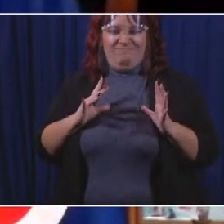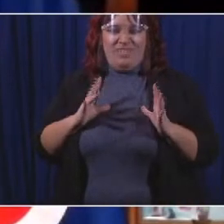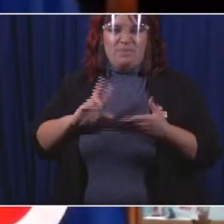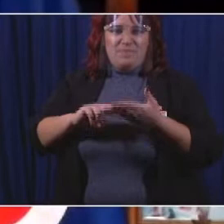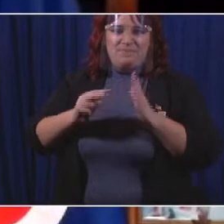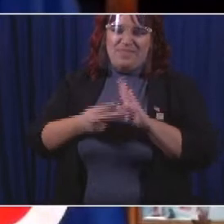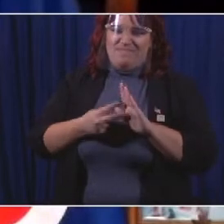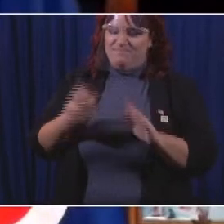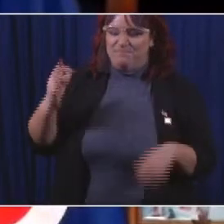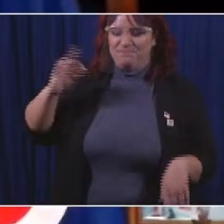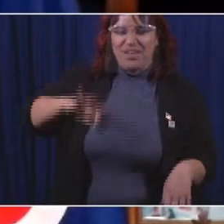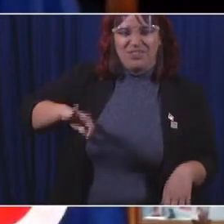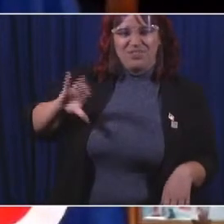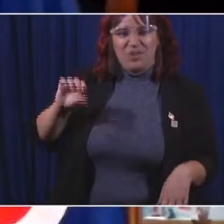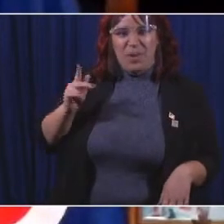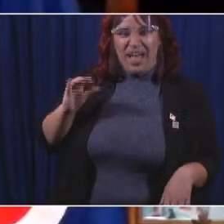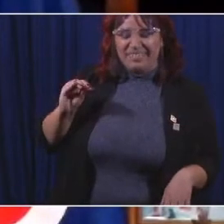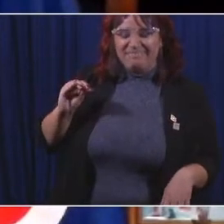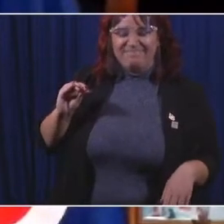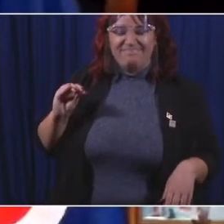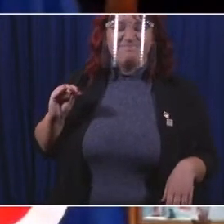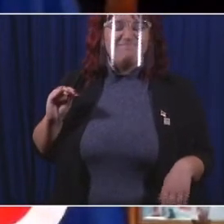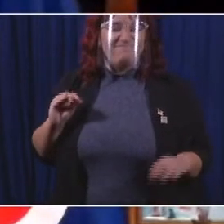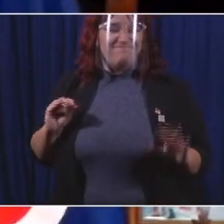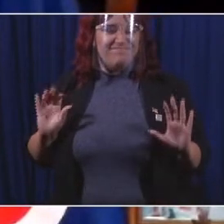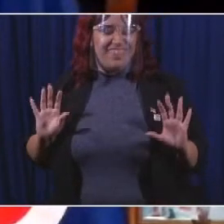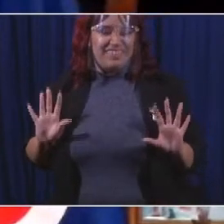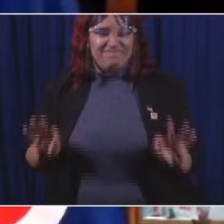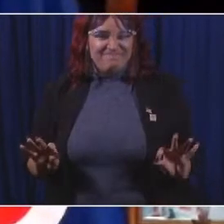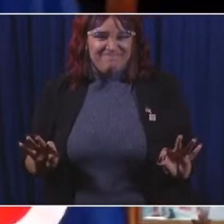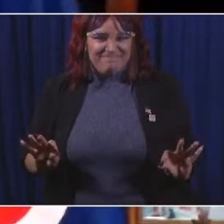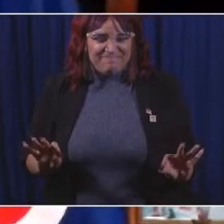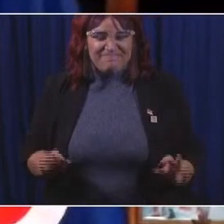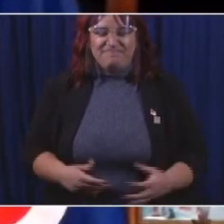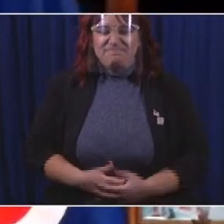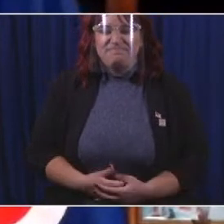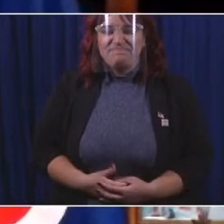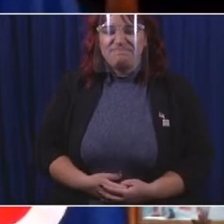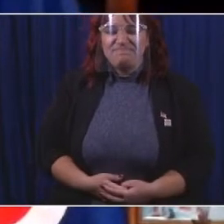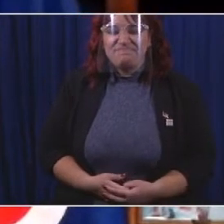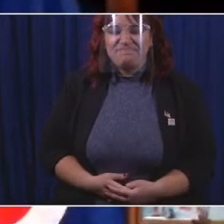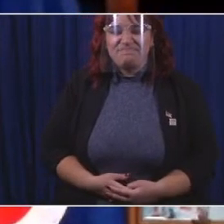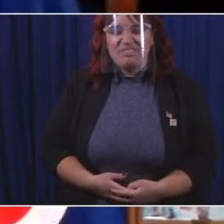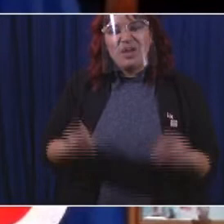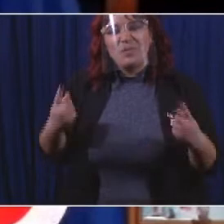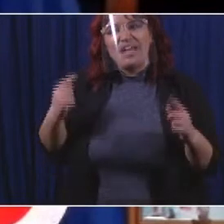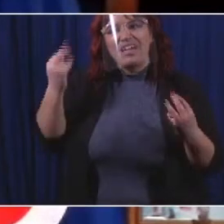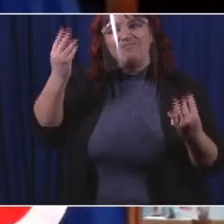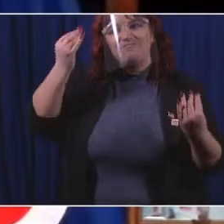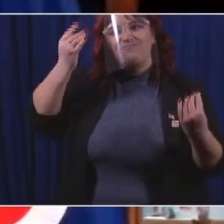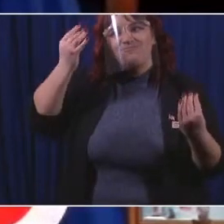a great news. As I look at events like today, I